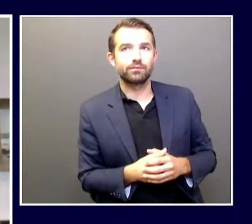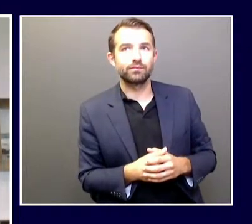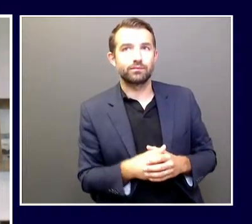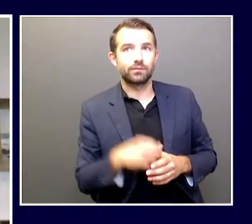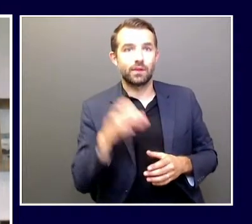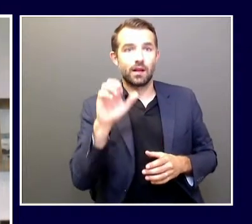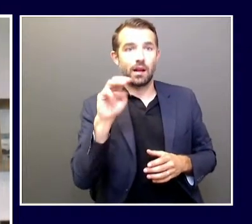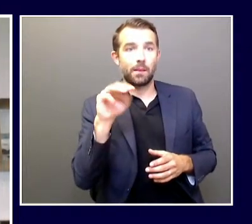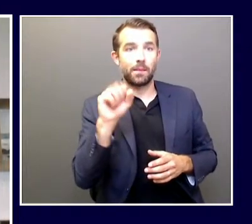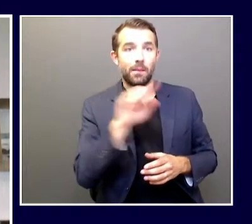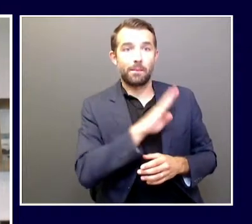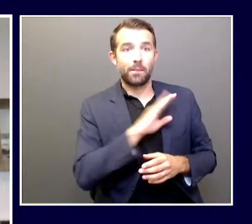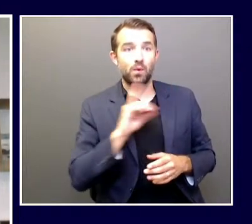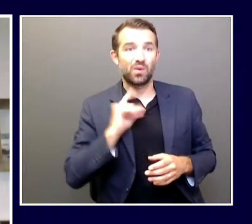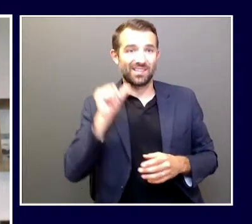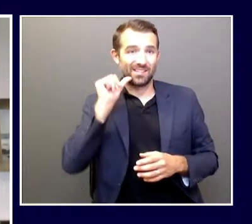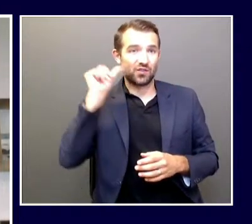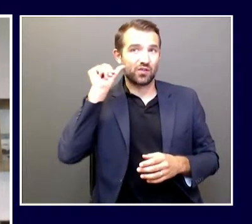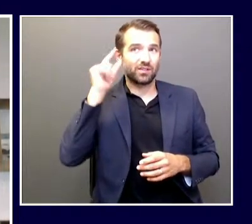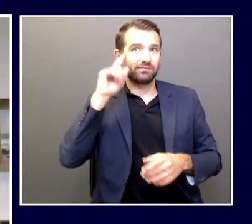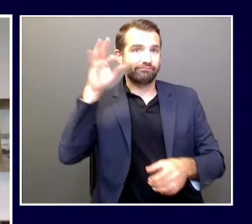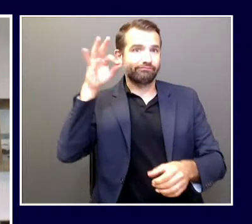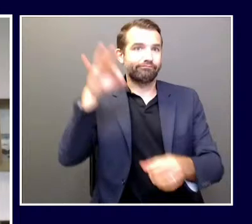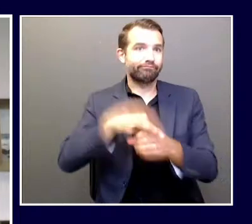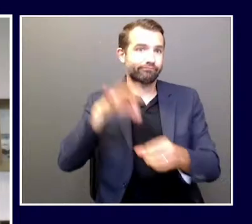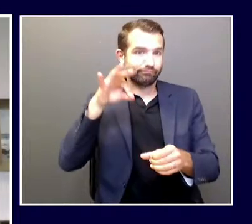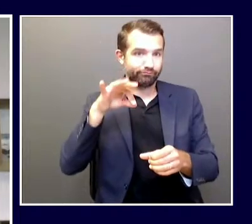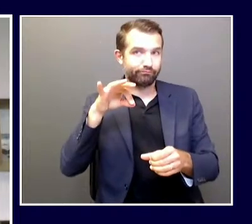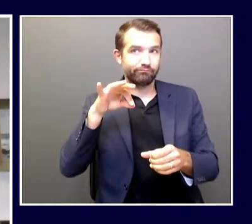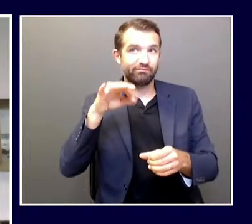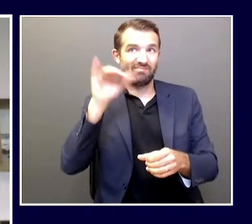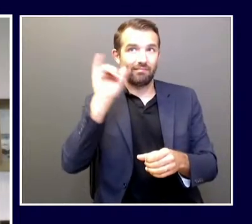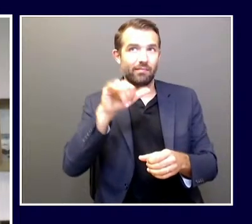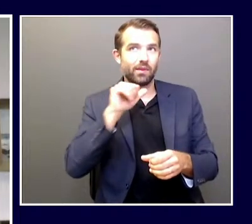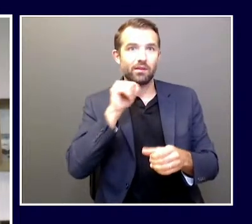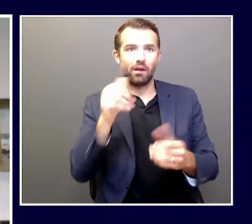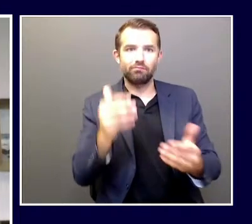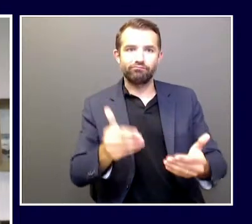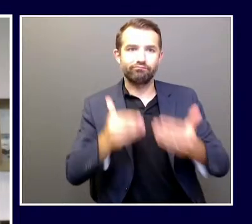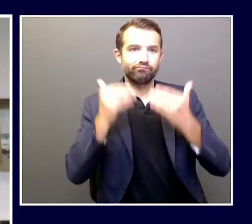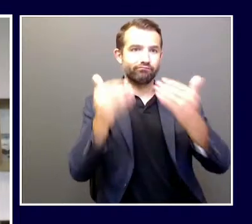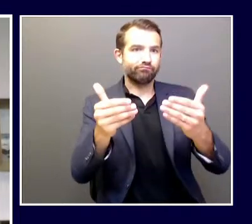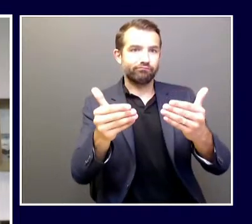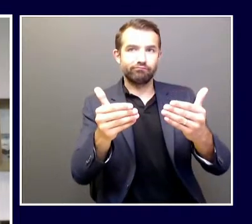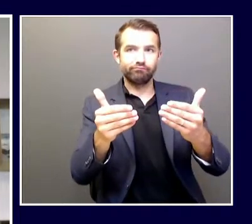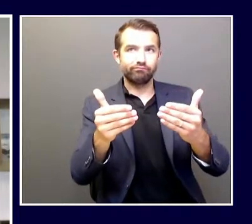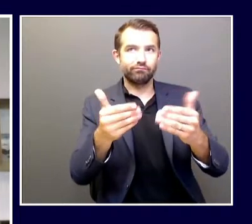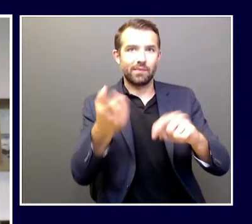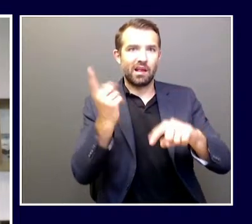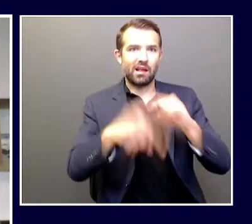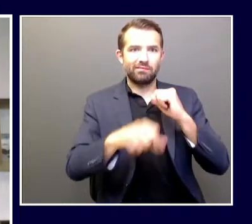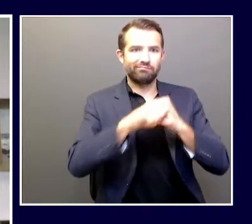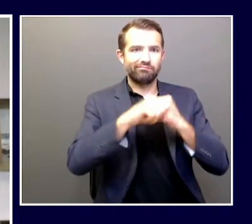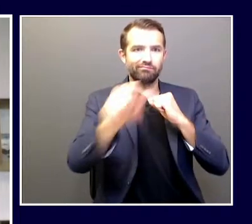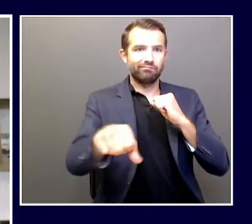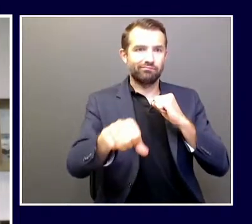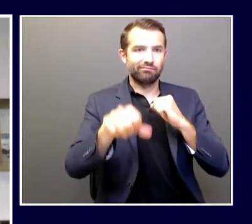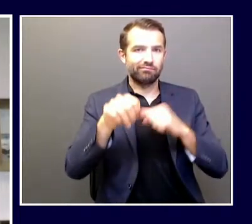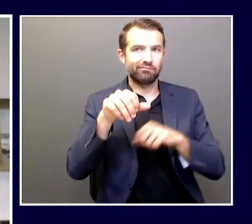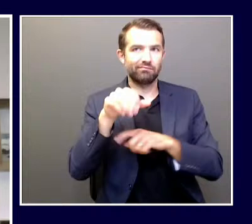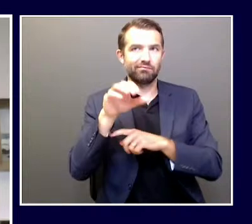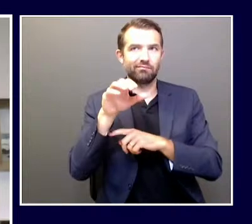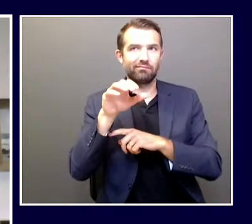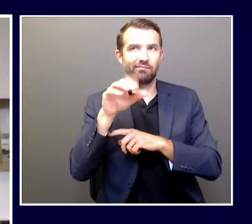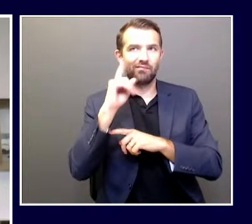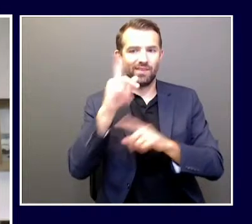into effect, correct? I think there's some confusion that people think, oh, now I have longer to get vaccinated. I would